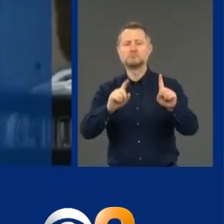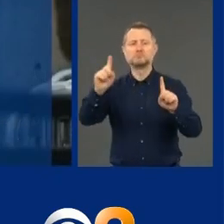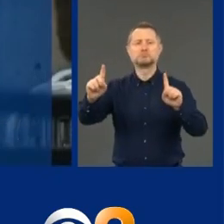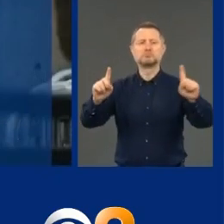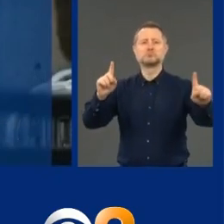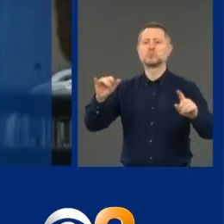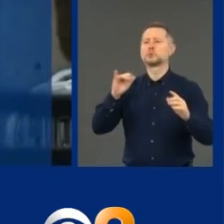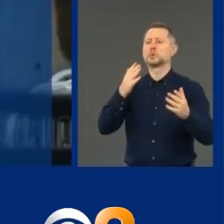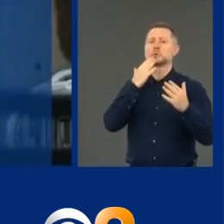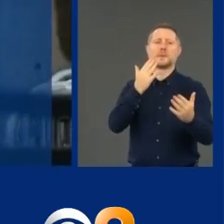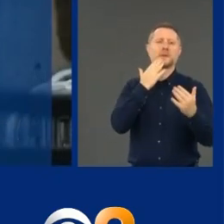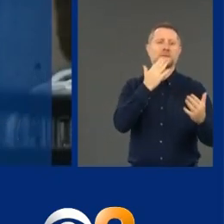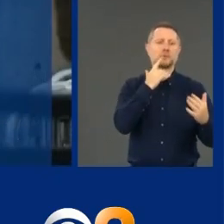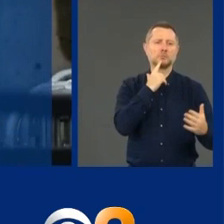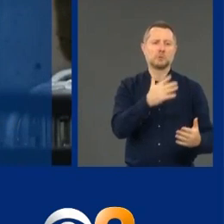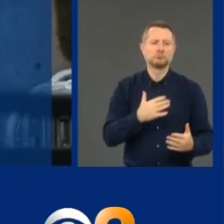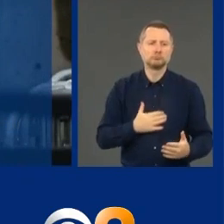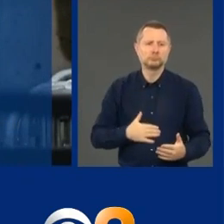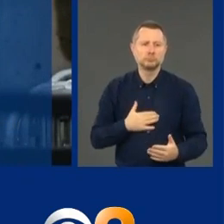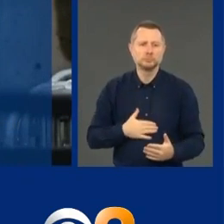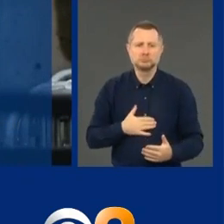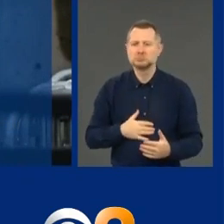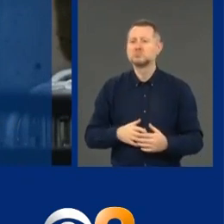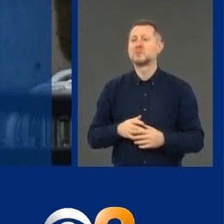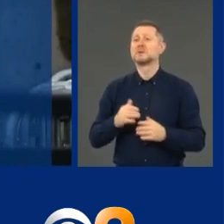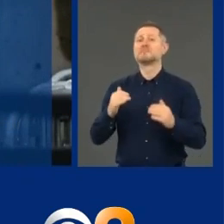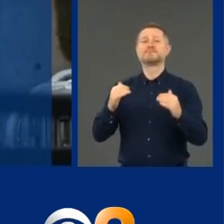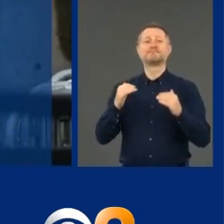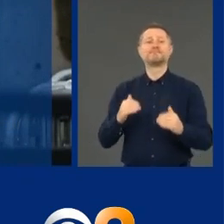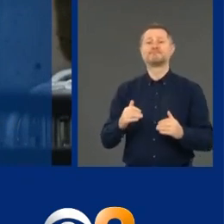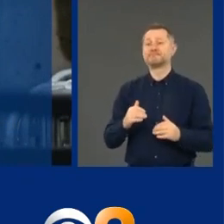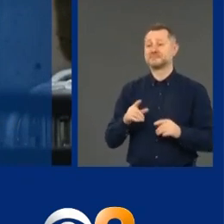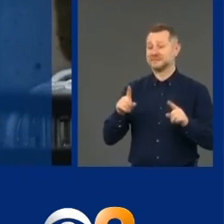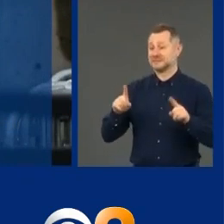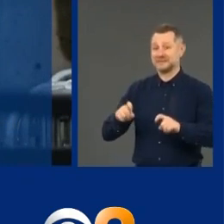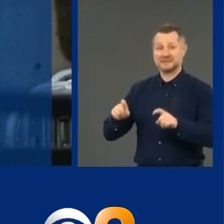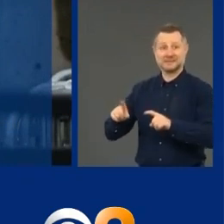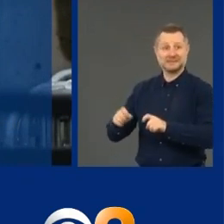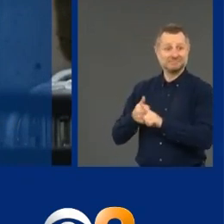thank them very much. In terms of testing, we